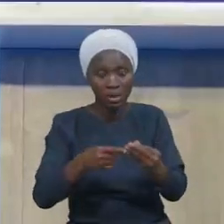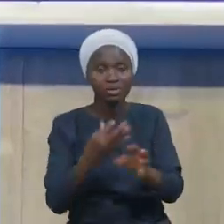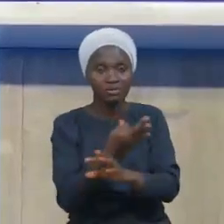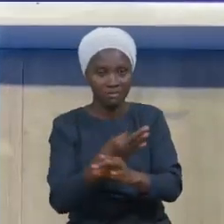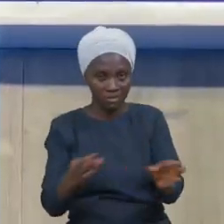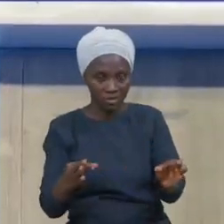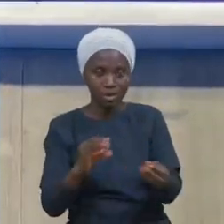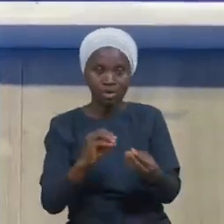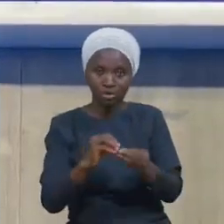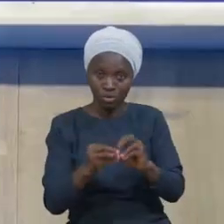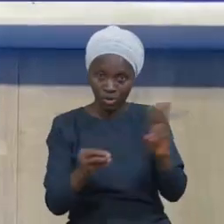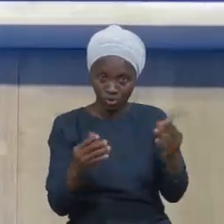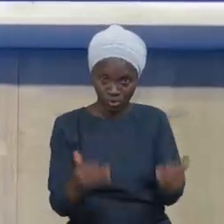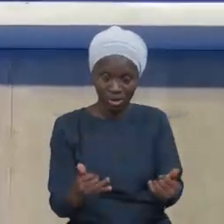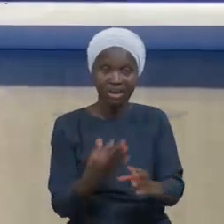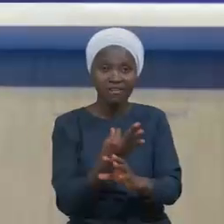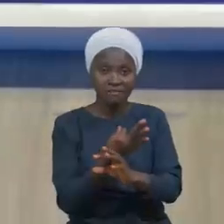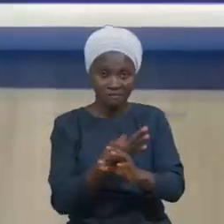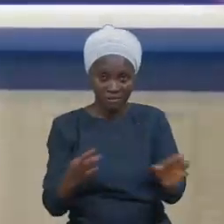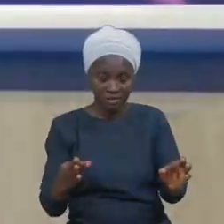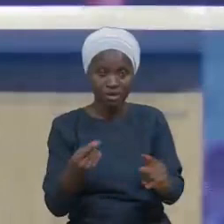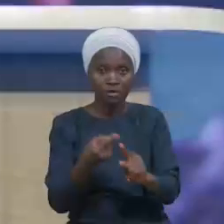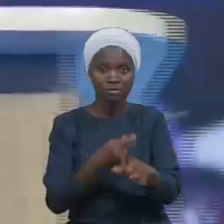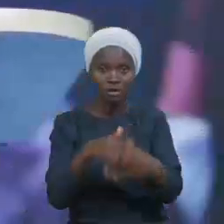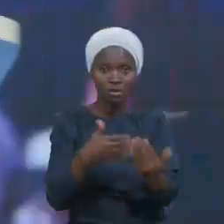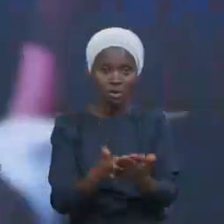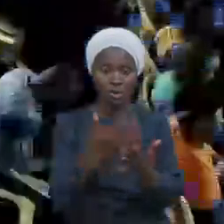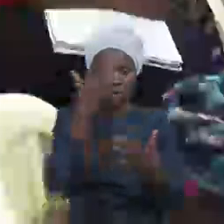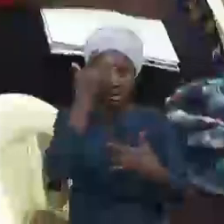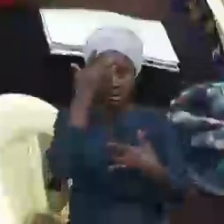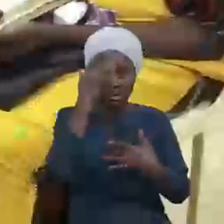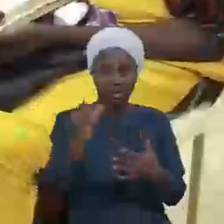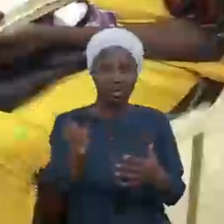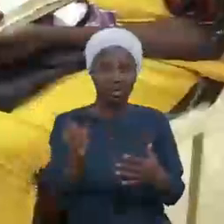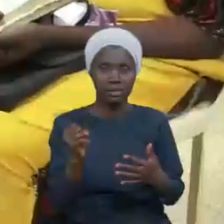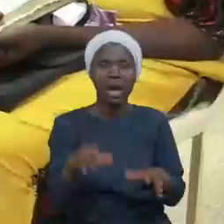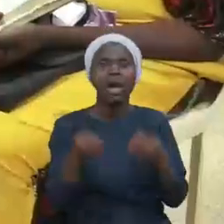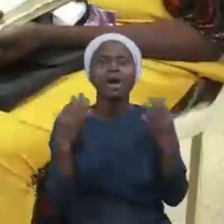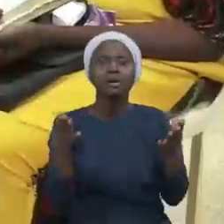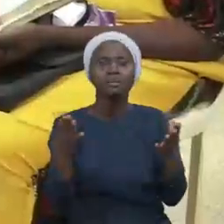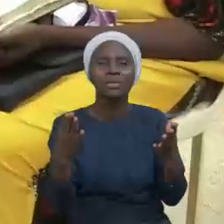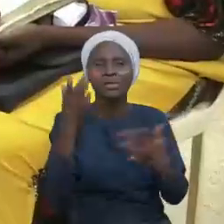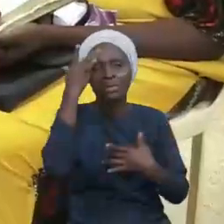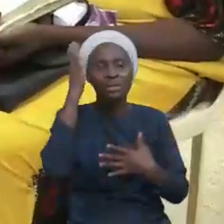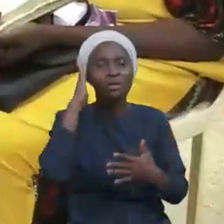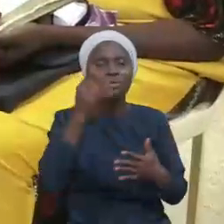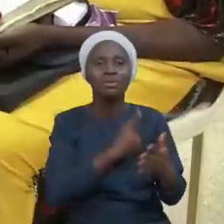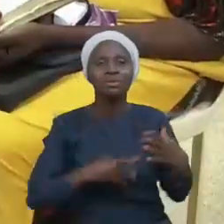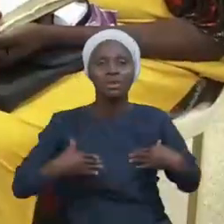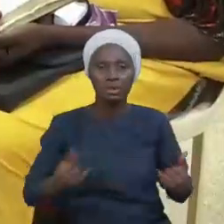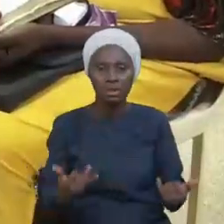Number two, freedom from all sicknesses. How many sicknesses will the Lord heal today?